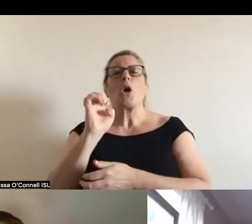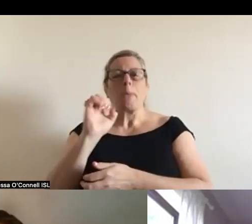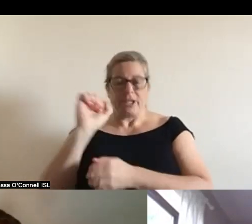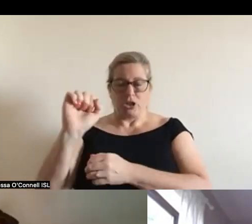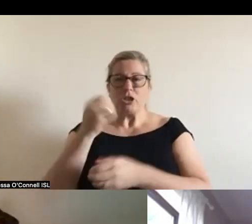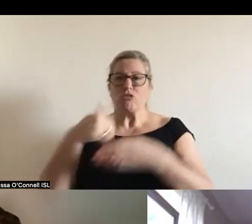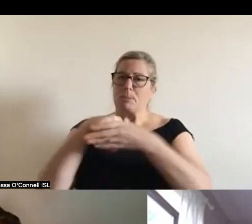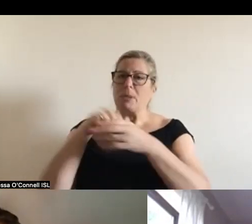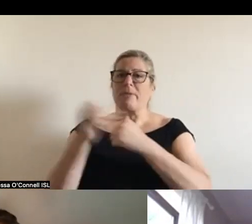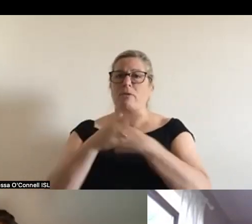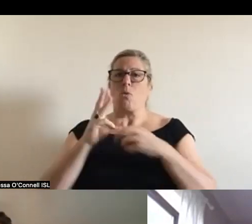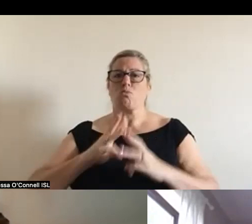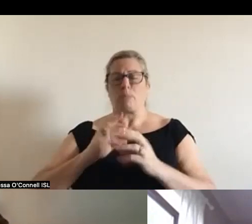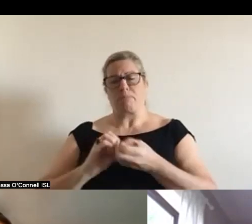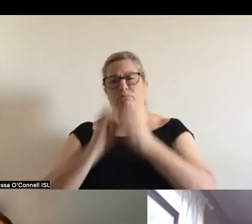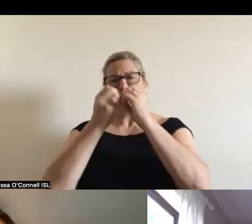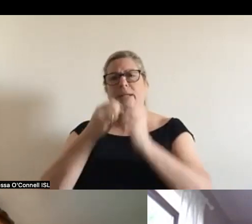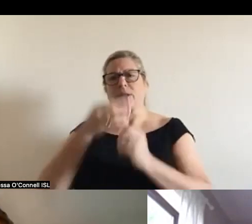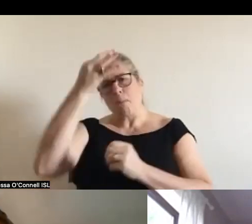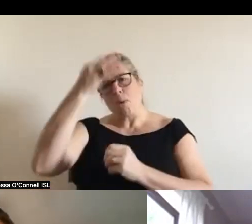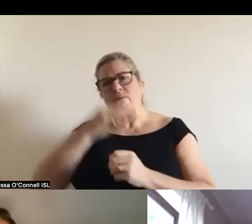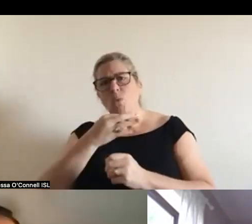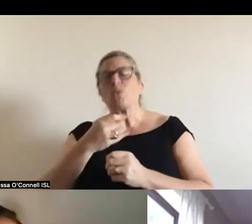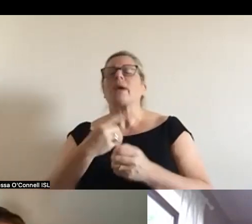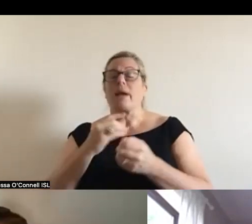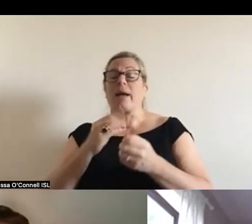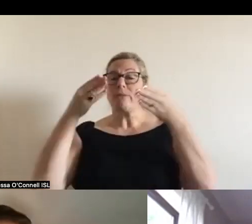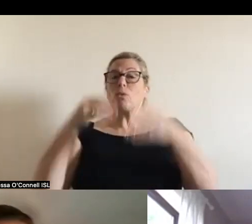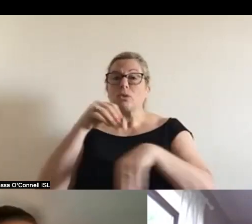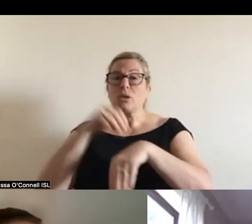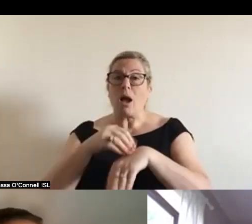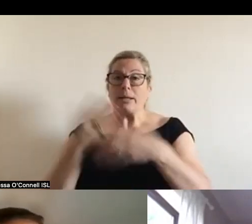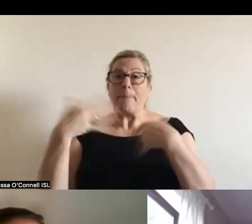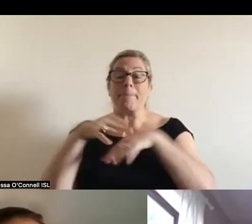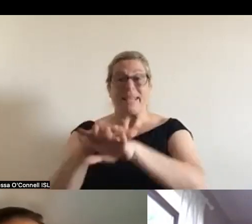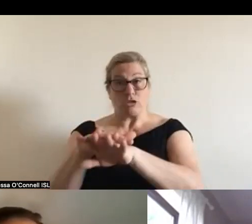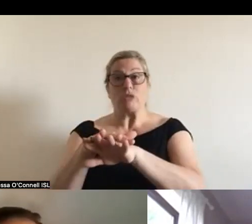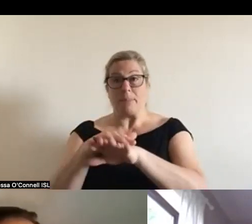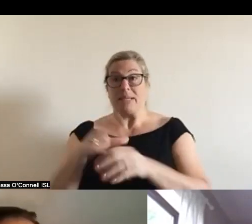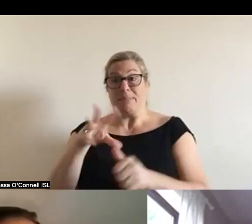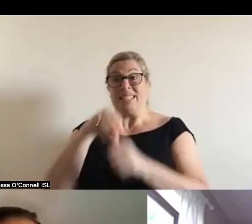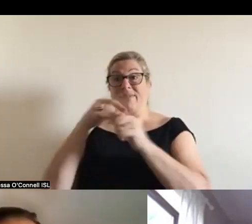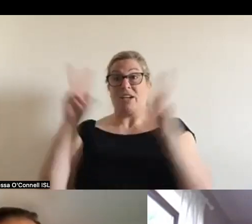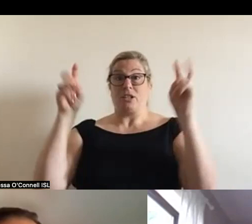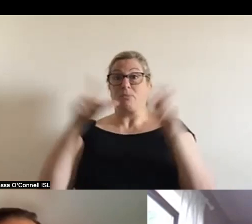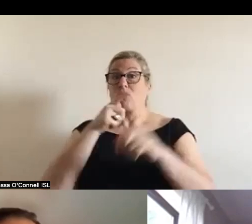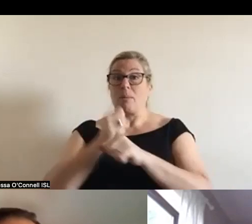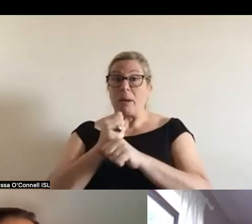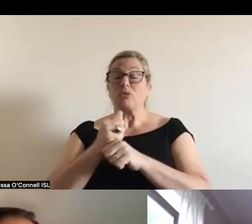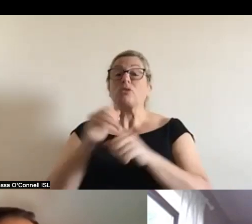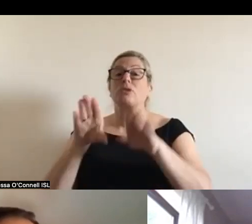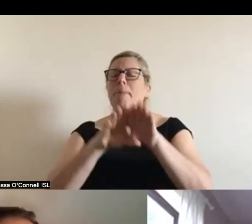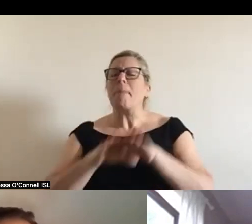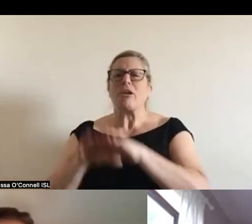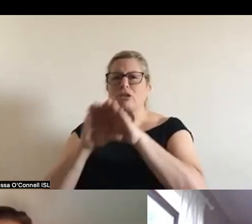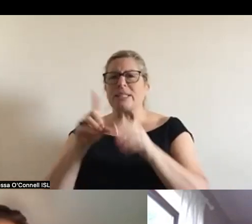portfolio and focuses on gender mainstreaming in EU policies. Some of the specific topics she works on include parity democracy